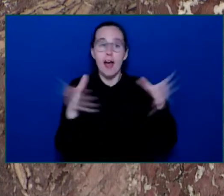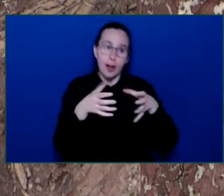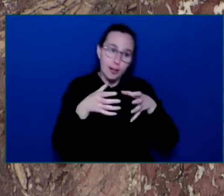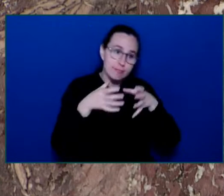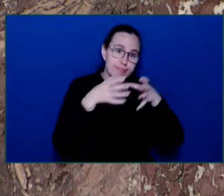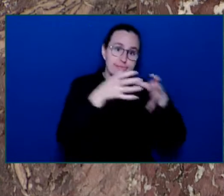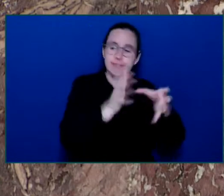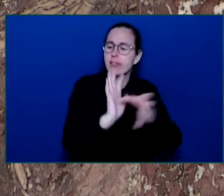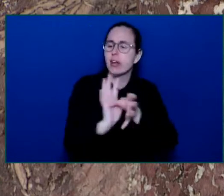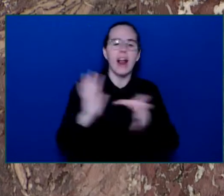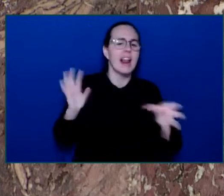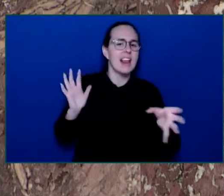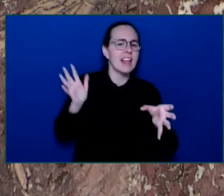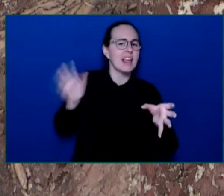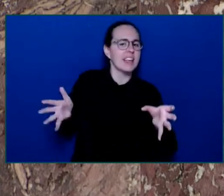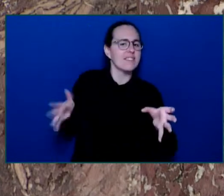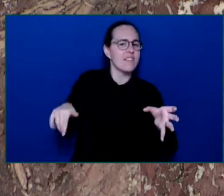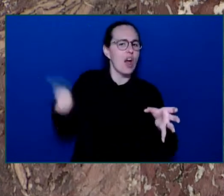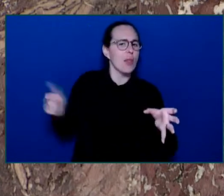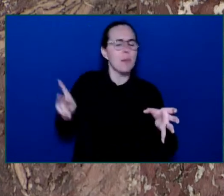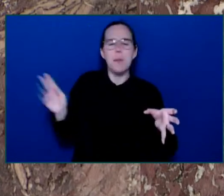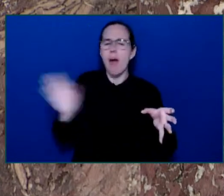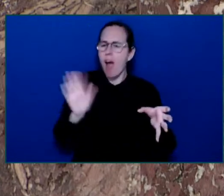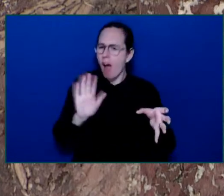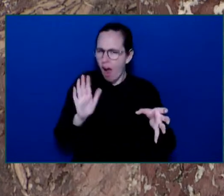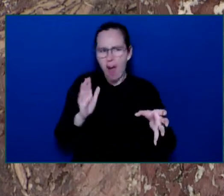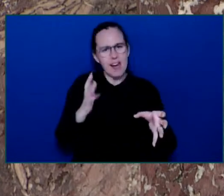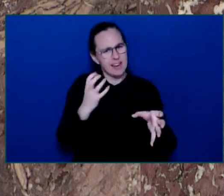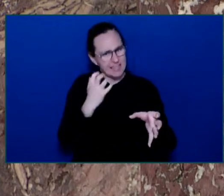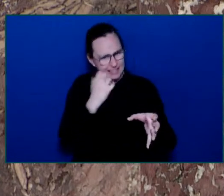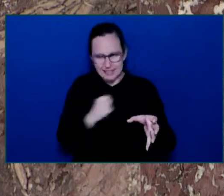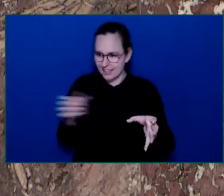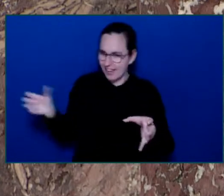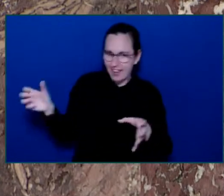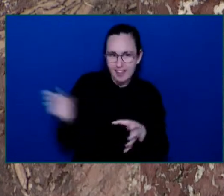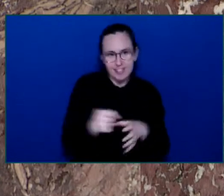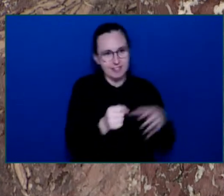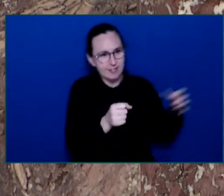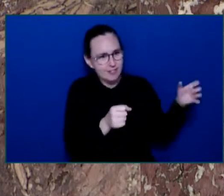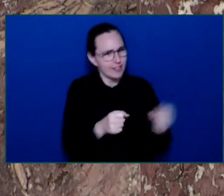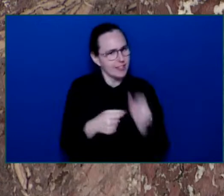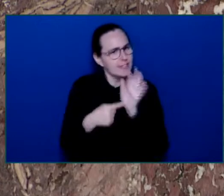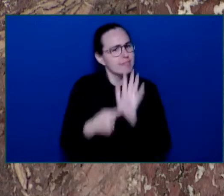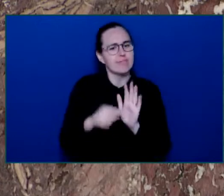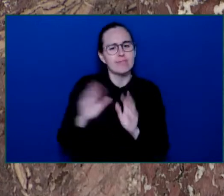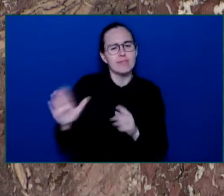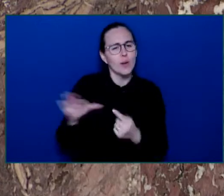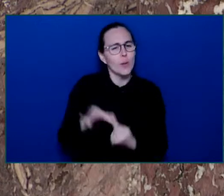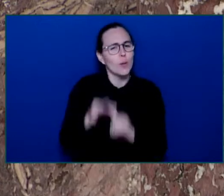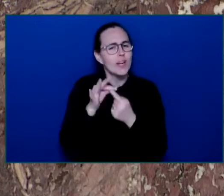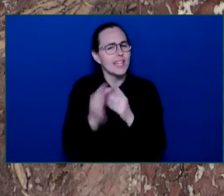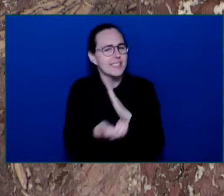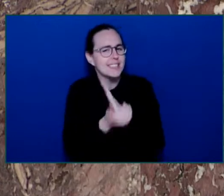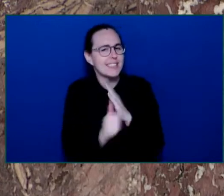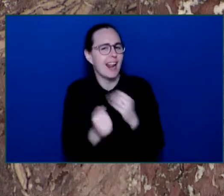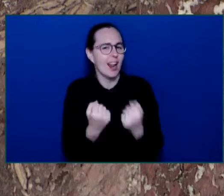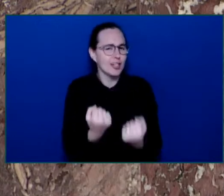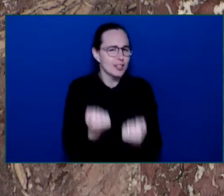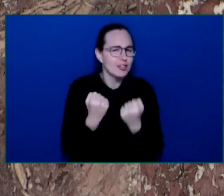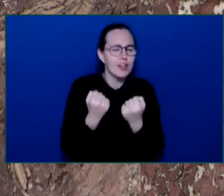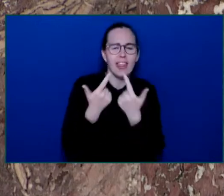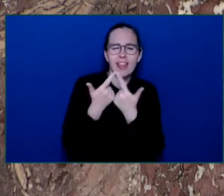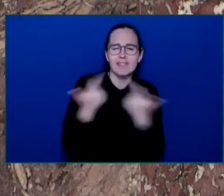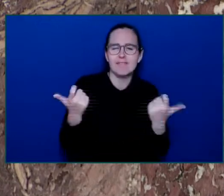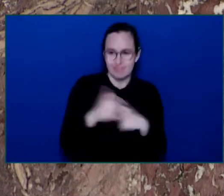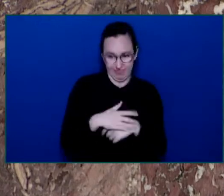unique way. I see how Paper Planes Cafe helps achieve this. I hope this example inspires us